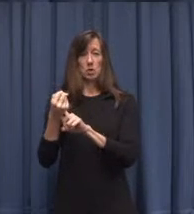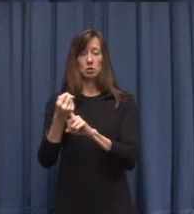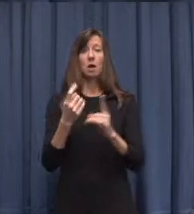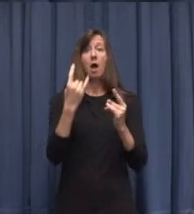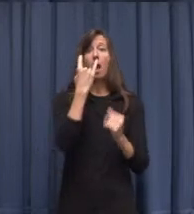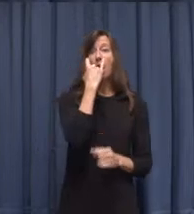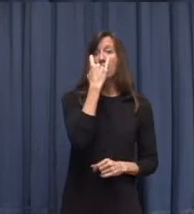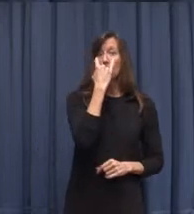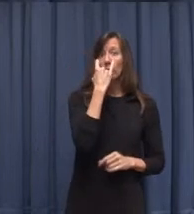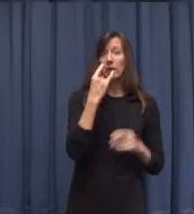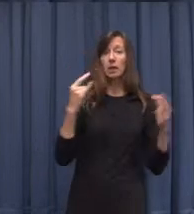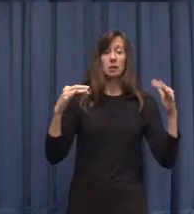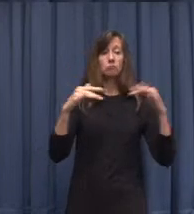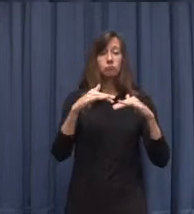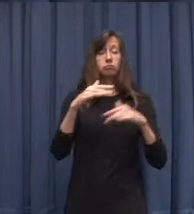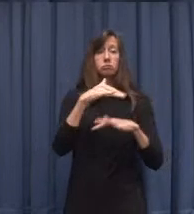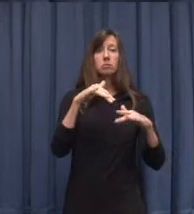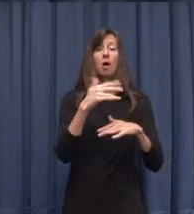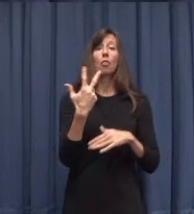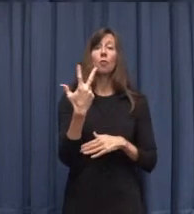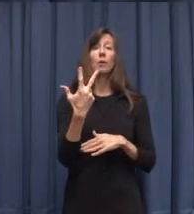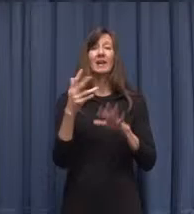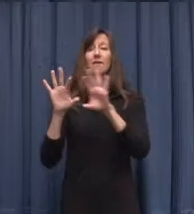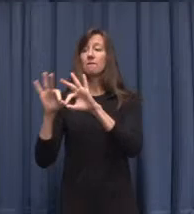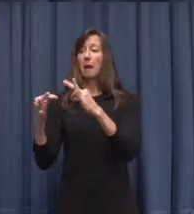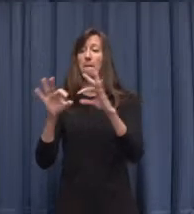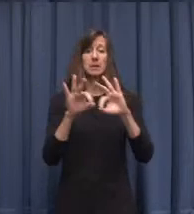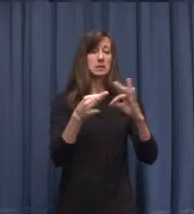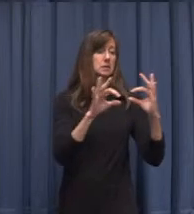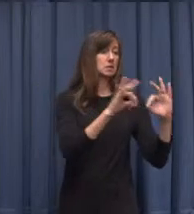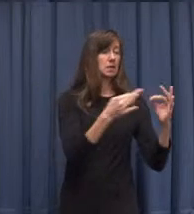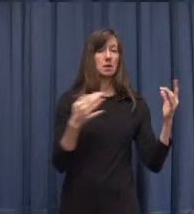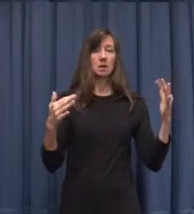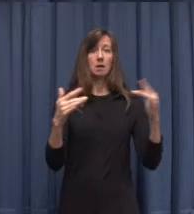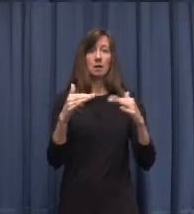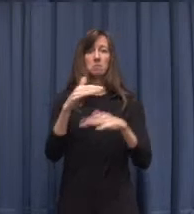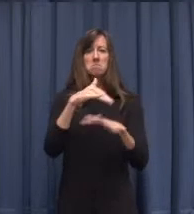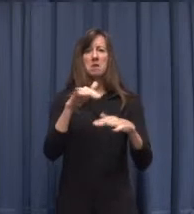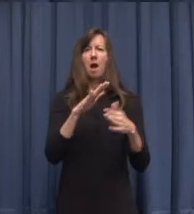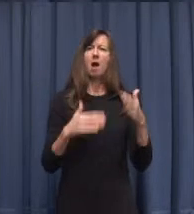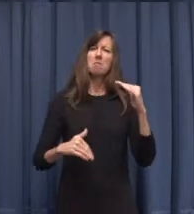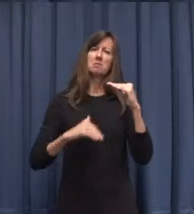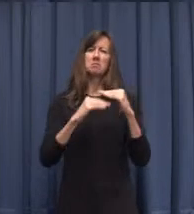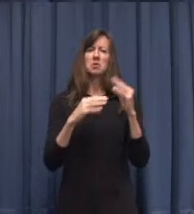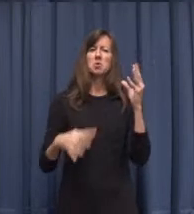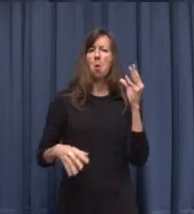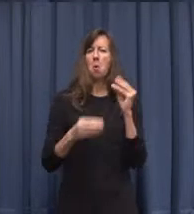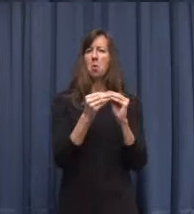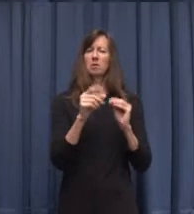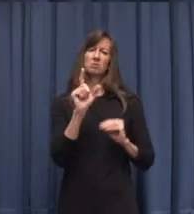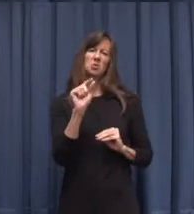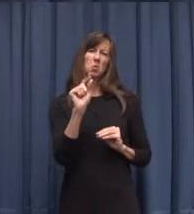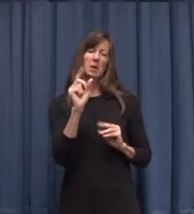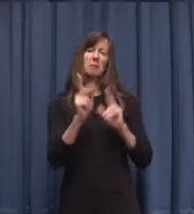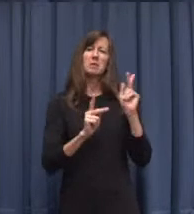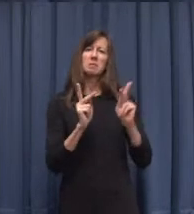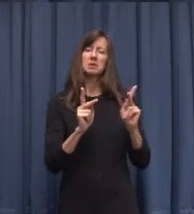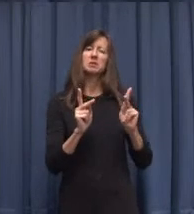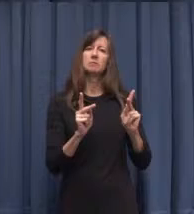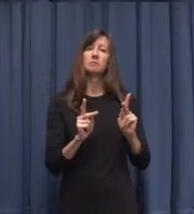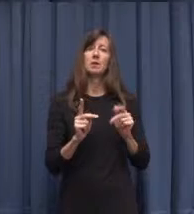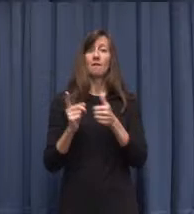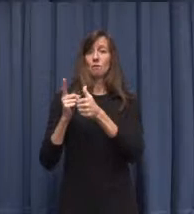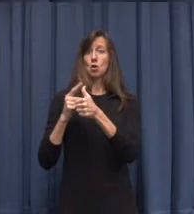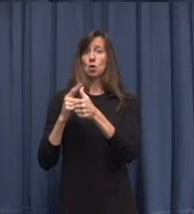3 families in the county with about 20 people total that got together. Initially, 4 of them